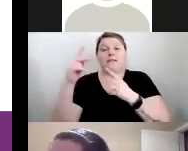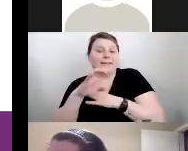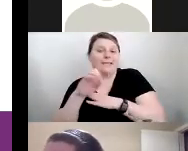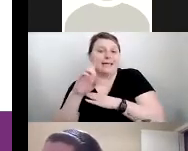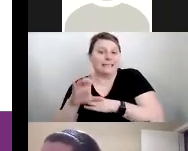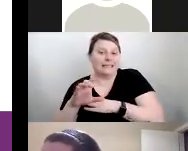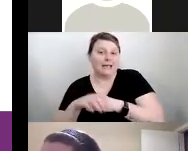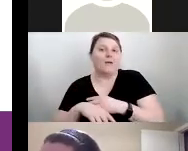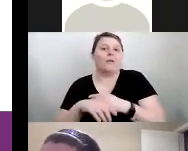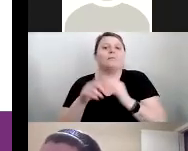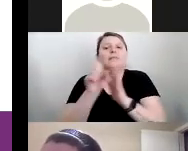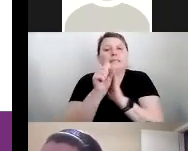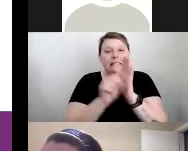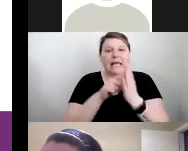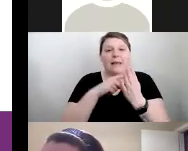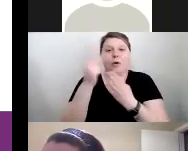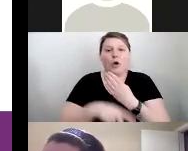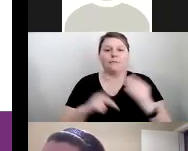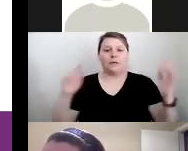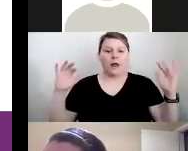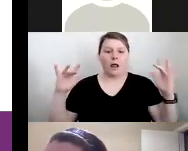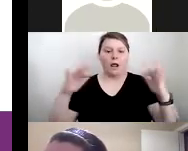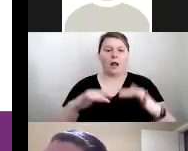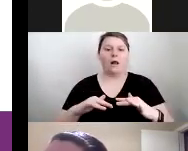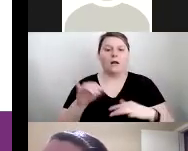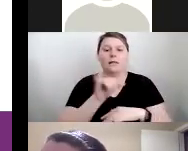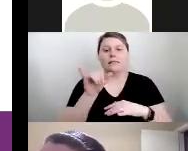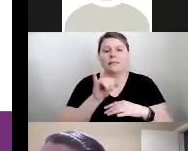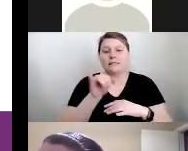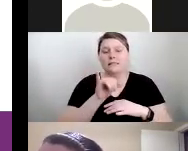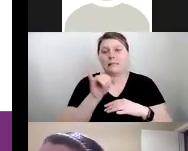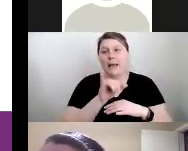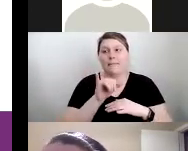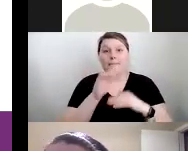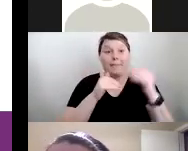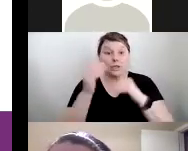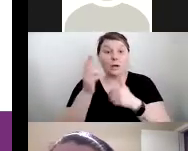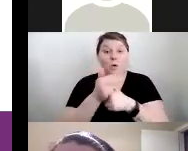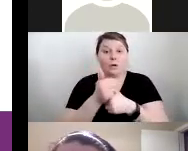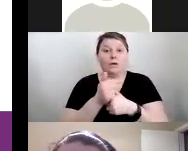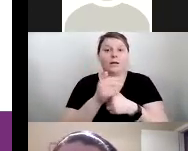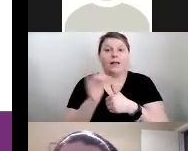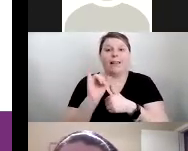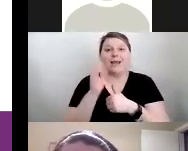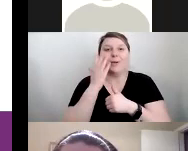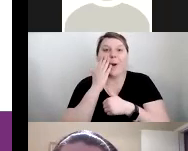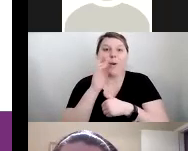then we have all the state programs, and we all meet in the same building, the same hotel, and it's like a big rush